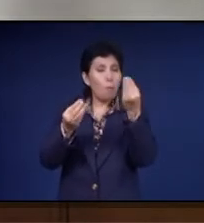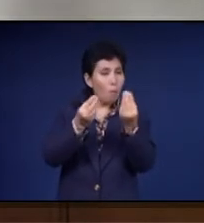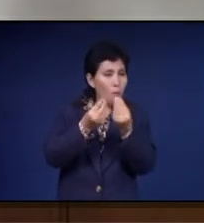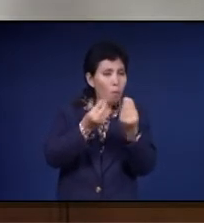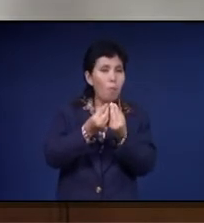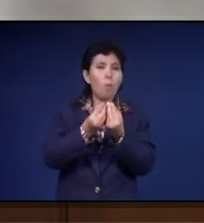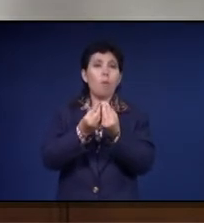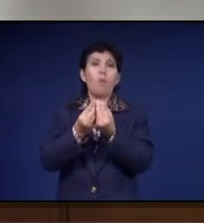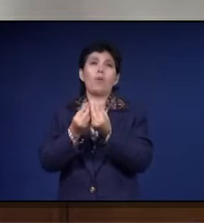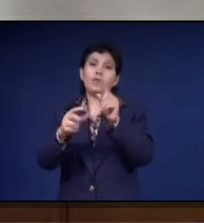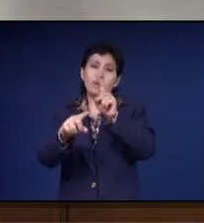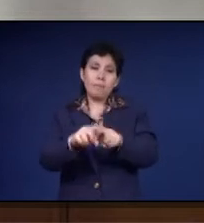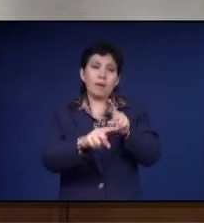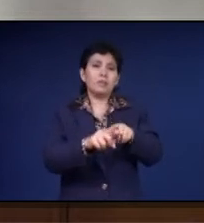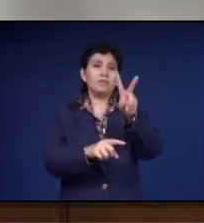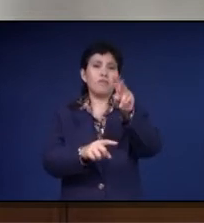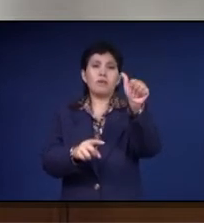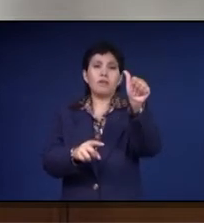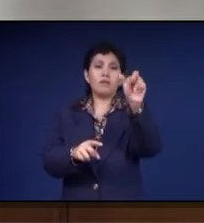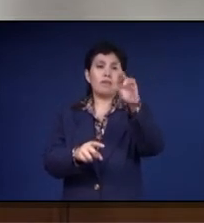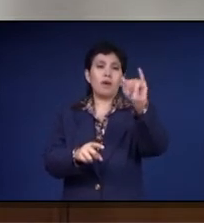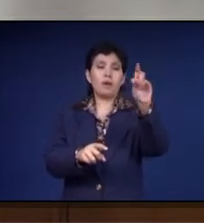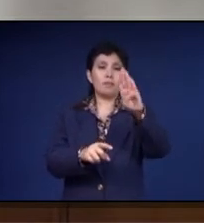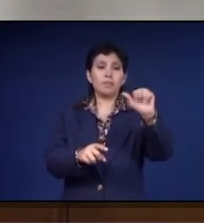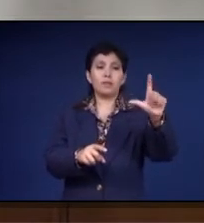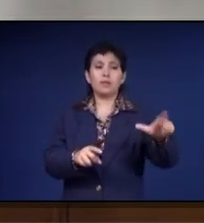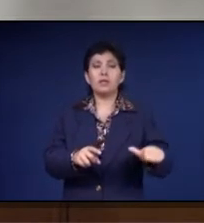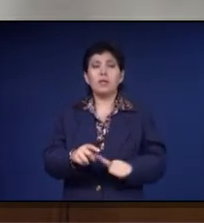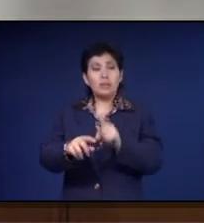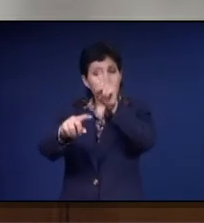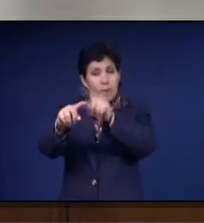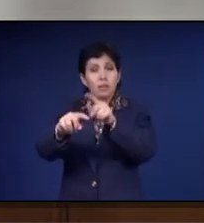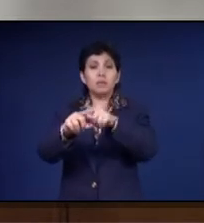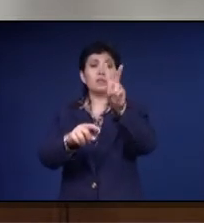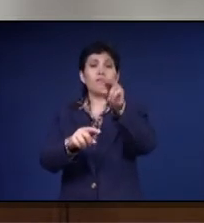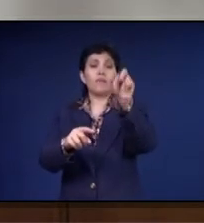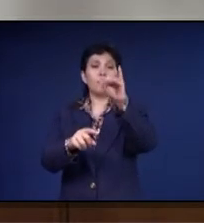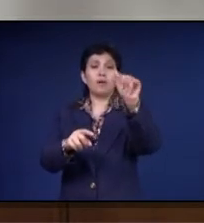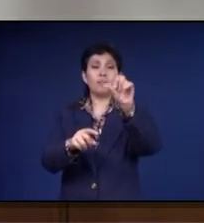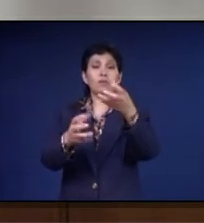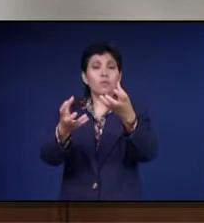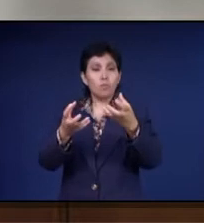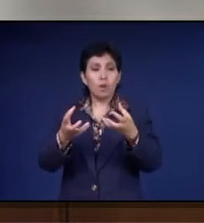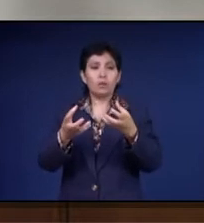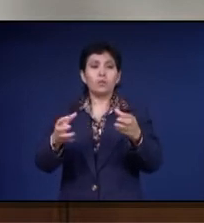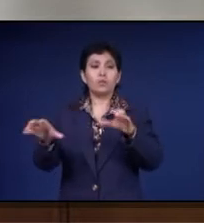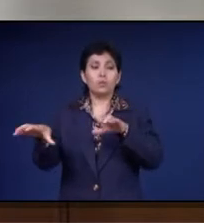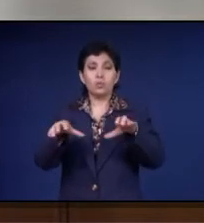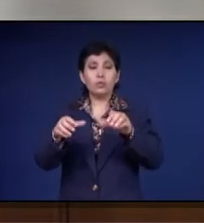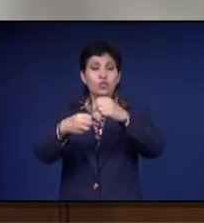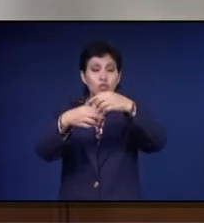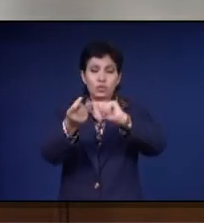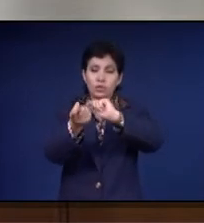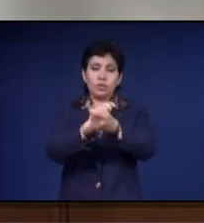variable or two or more dependent variable. Independent variable means things that you want to